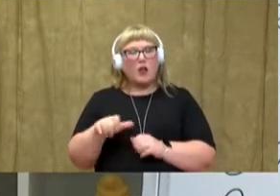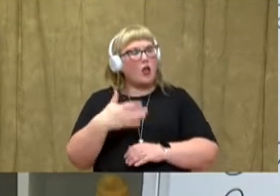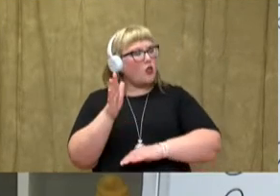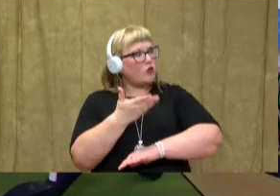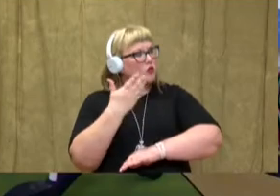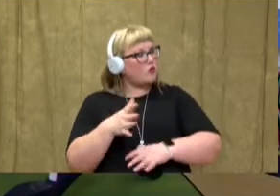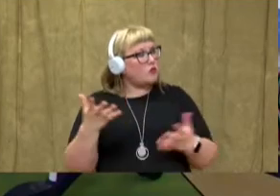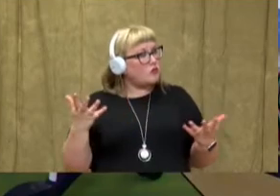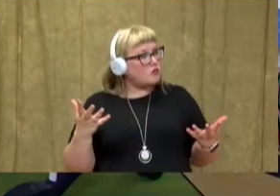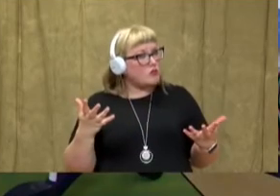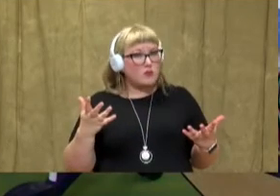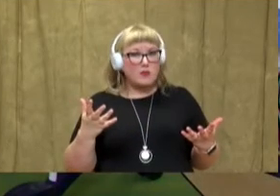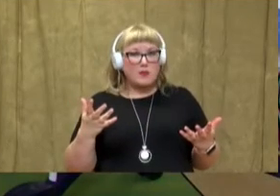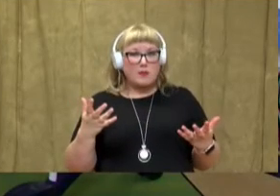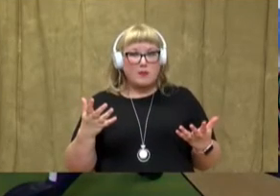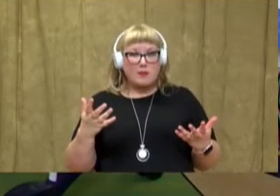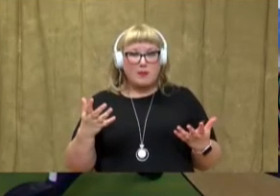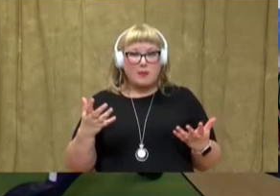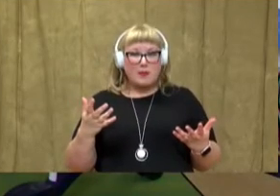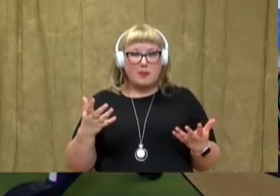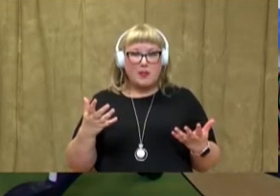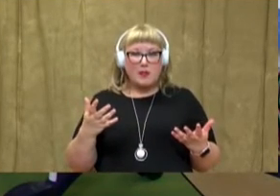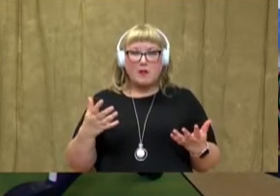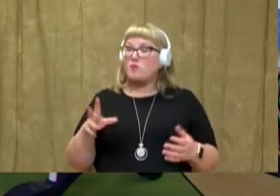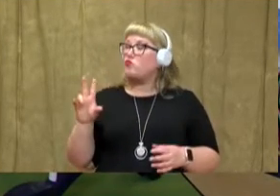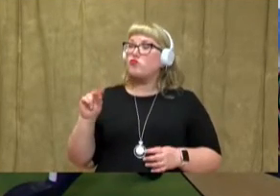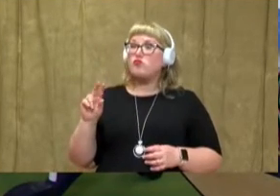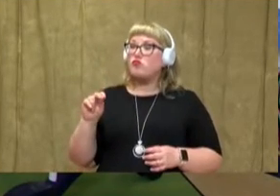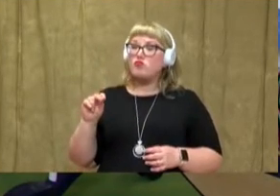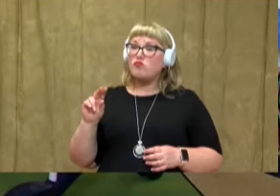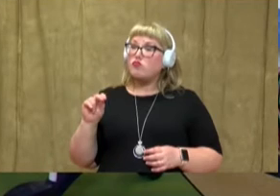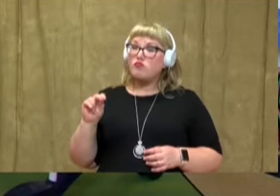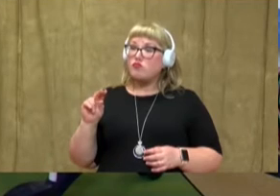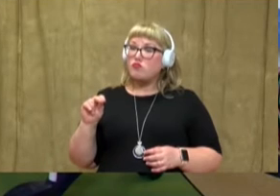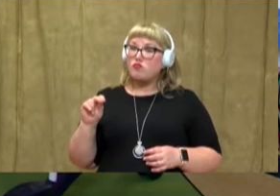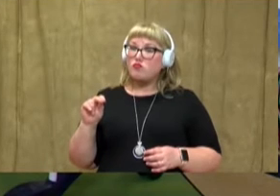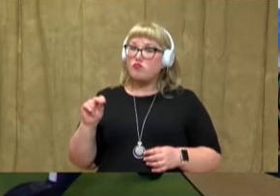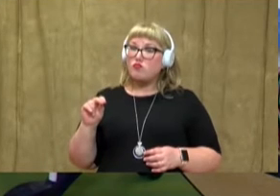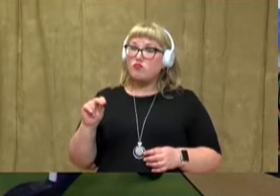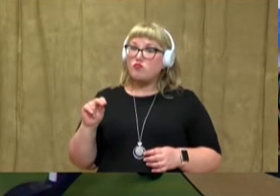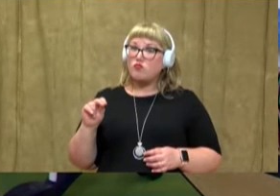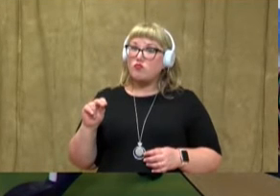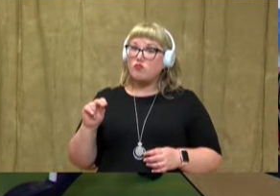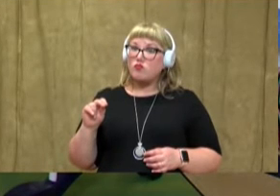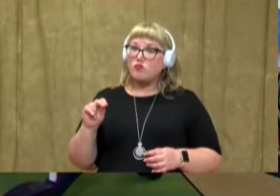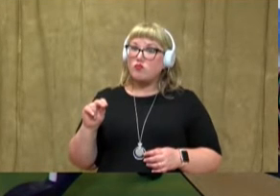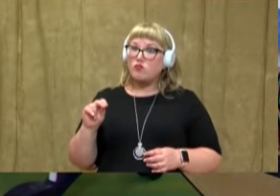would you like to sing? No, but